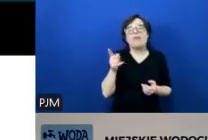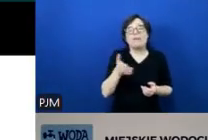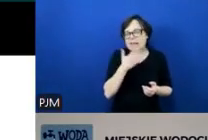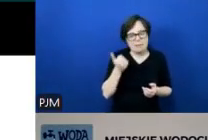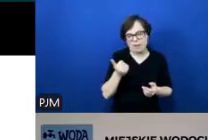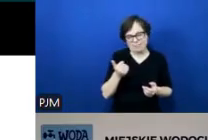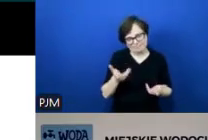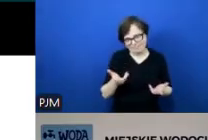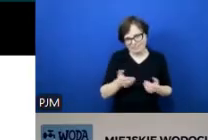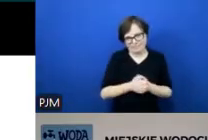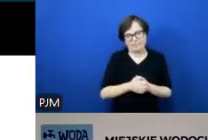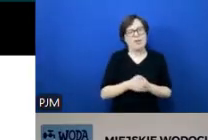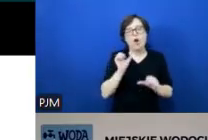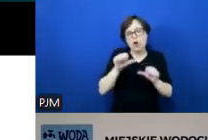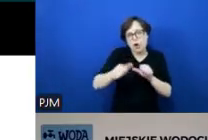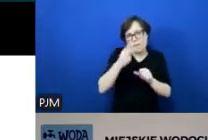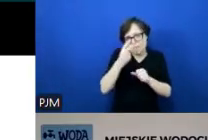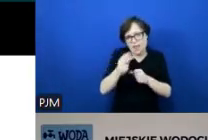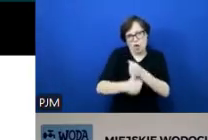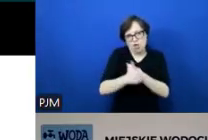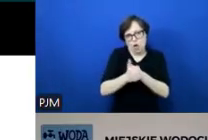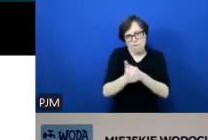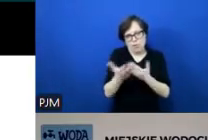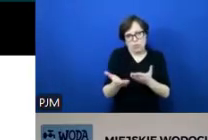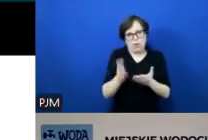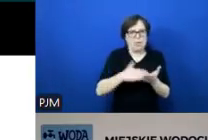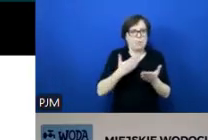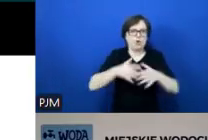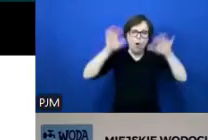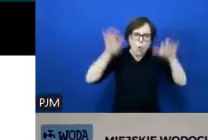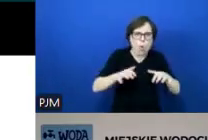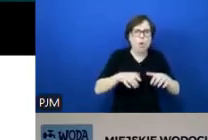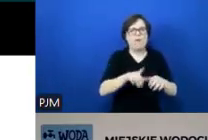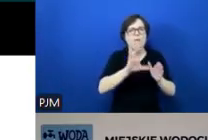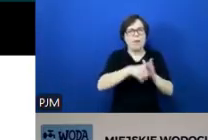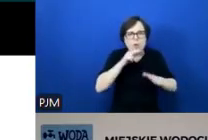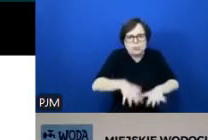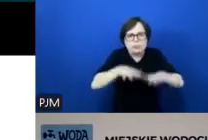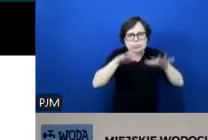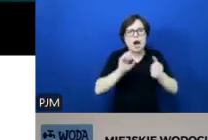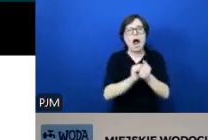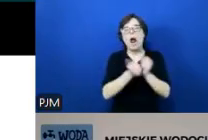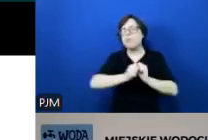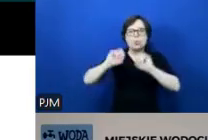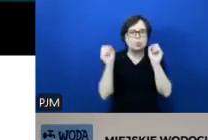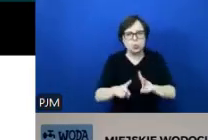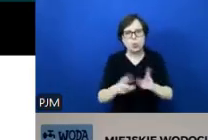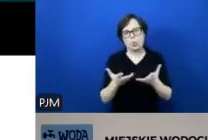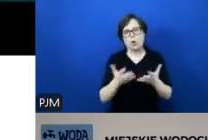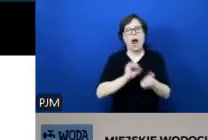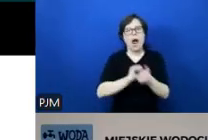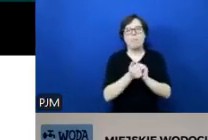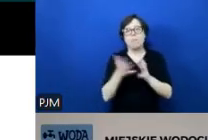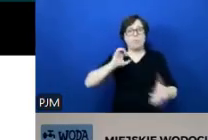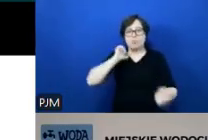Regardless of what the deniers say, we have proof of it everywhere, whether it's flooding or